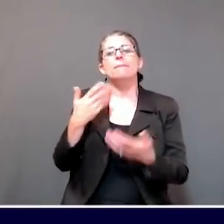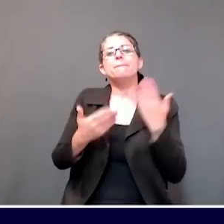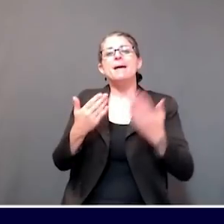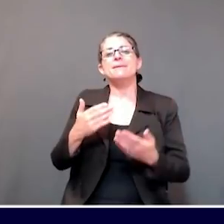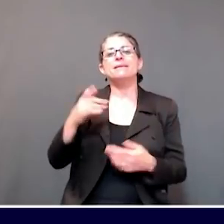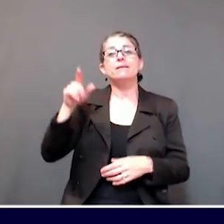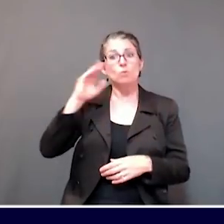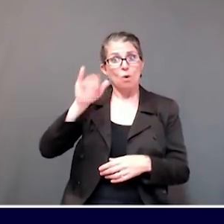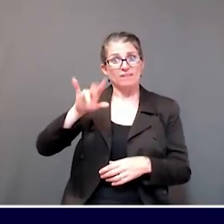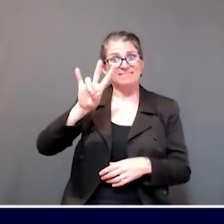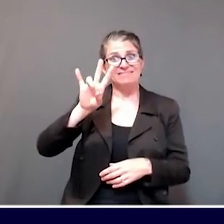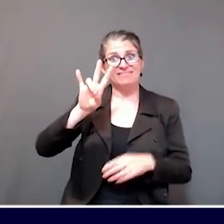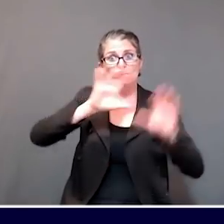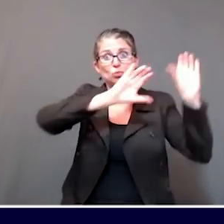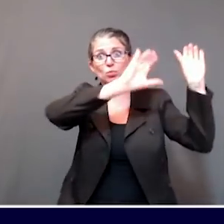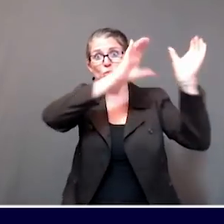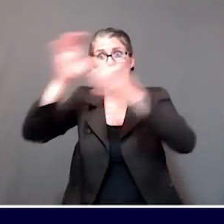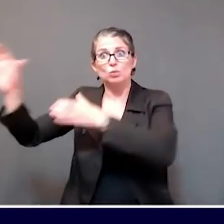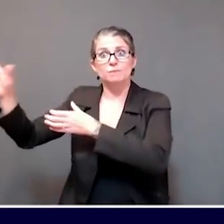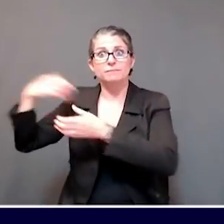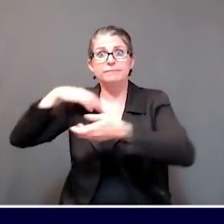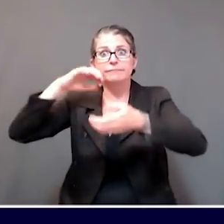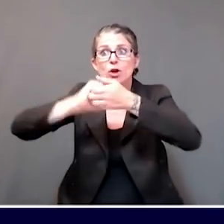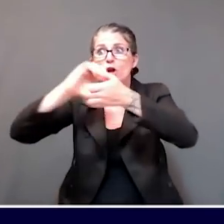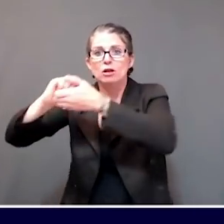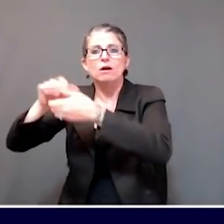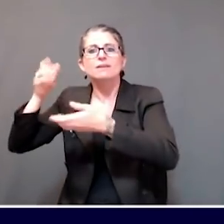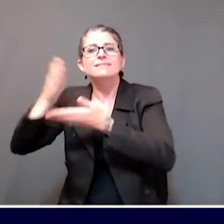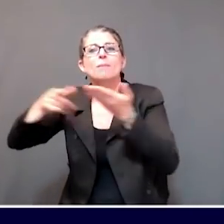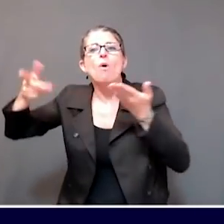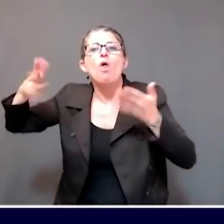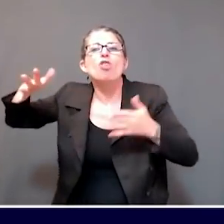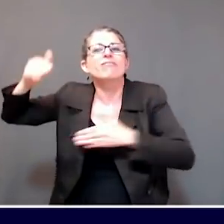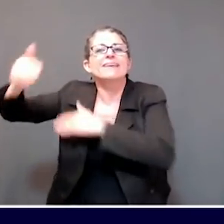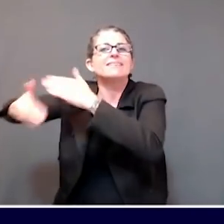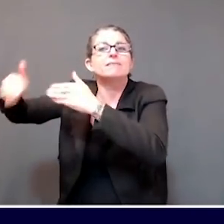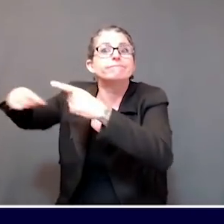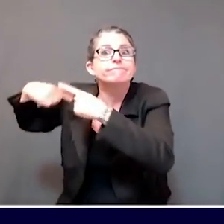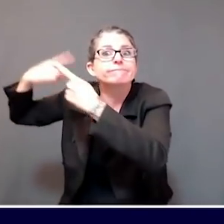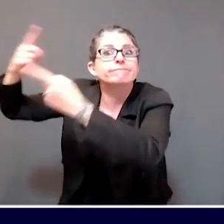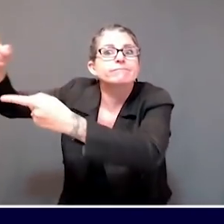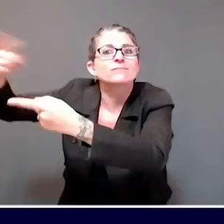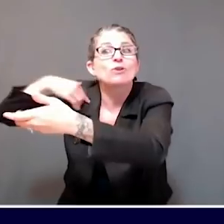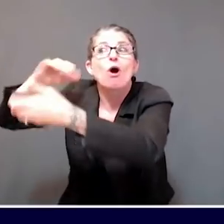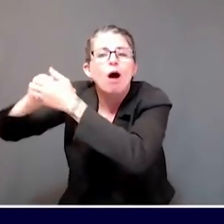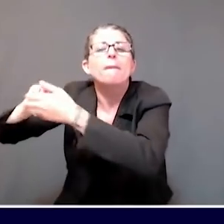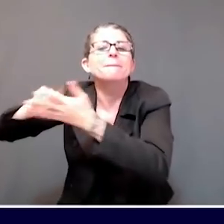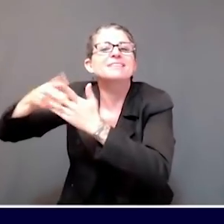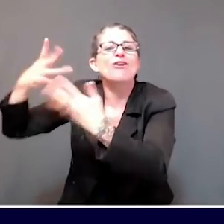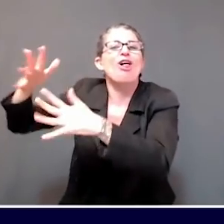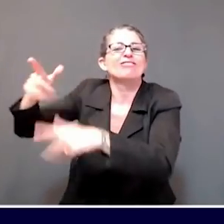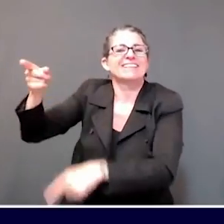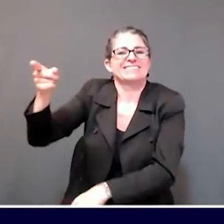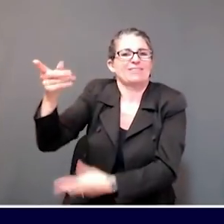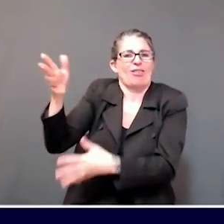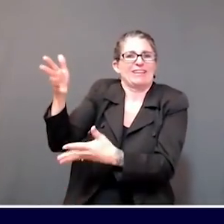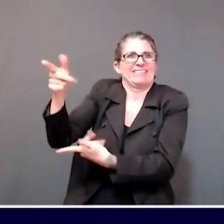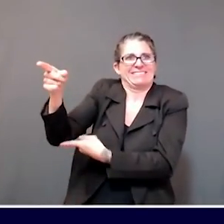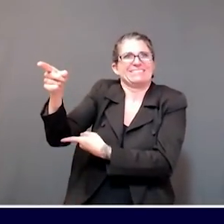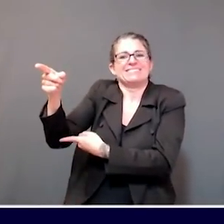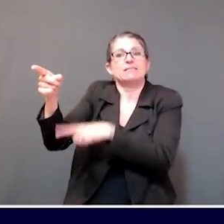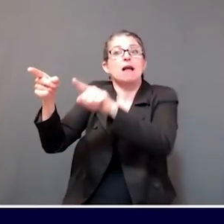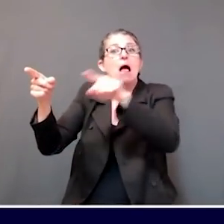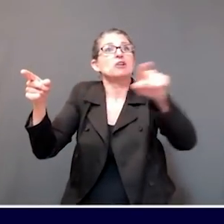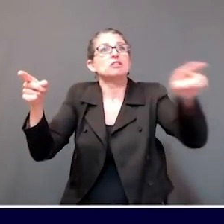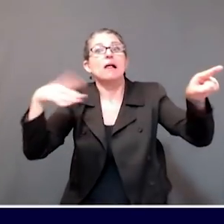sites. So those sites will be able to send to the state lab rather than the lab that existing organization's already using. But it is a work